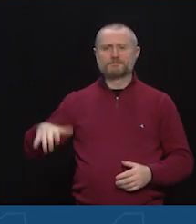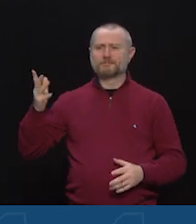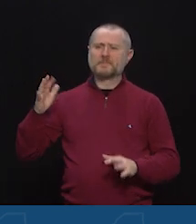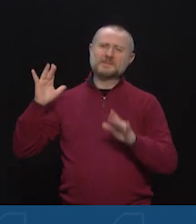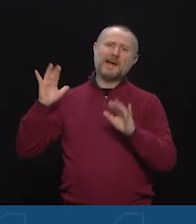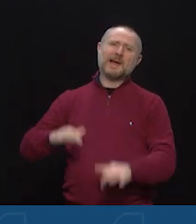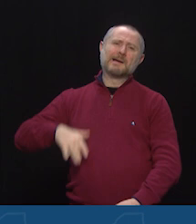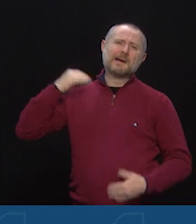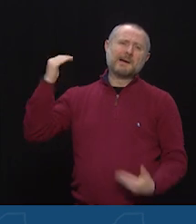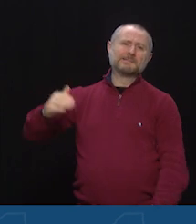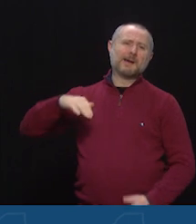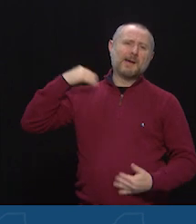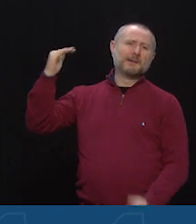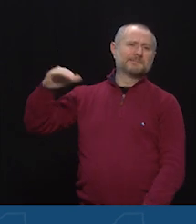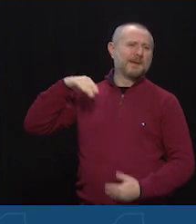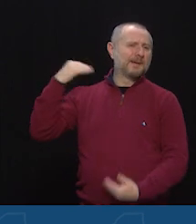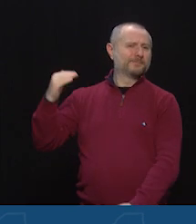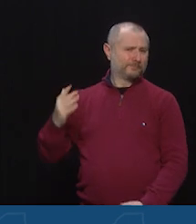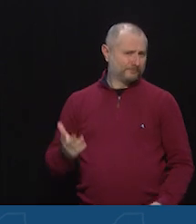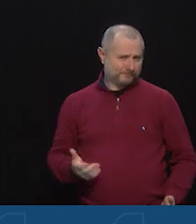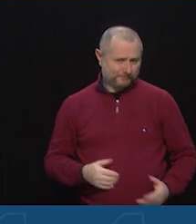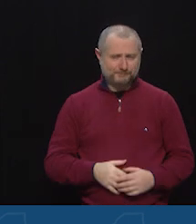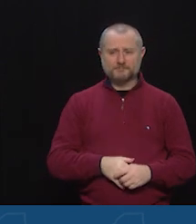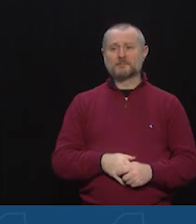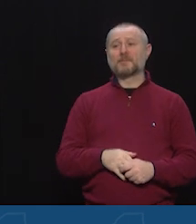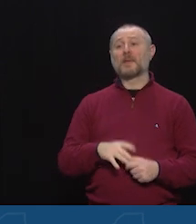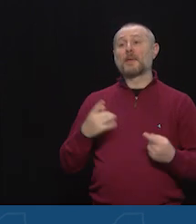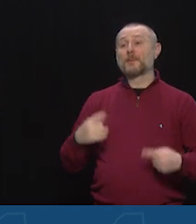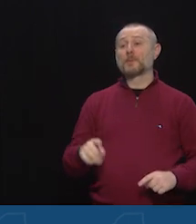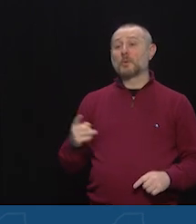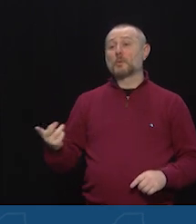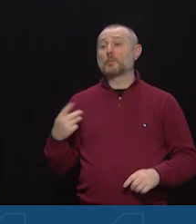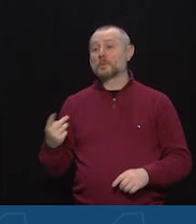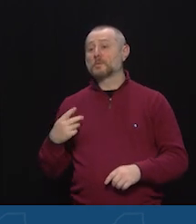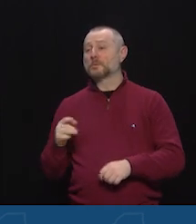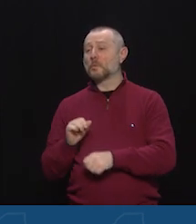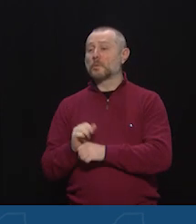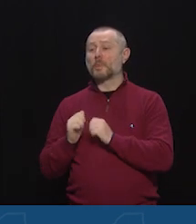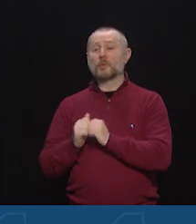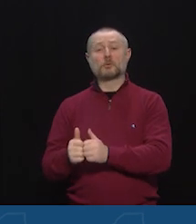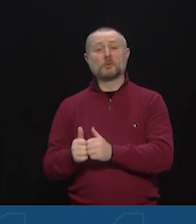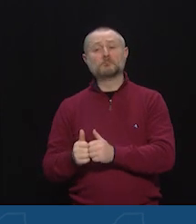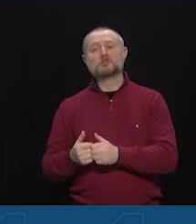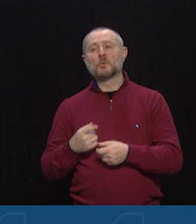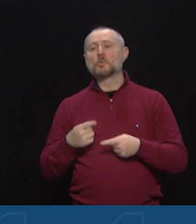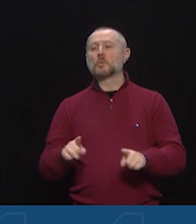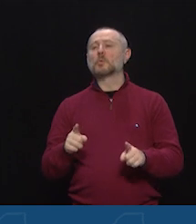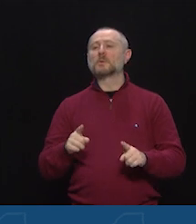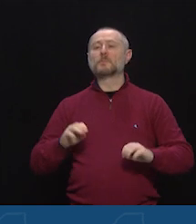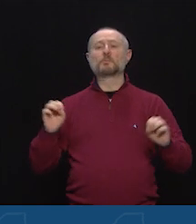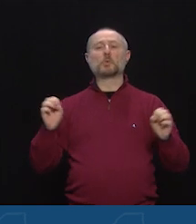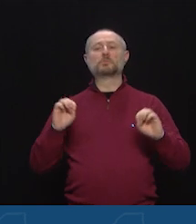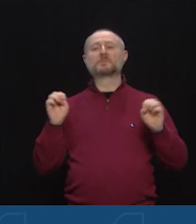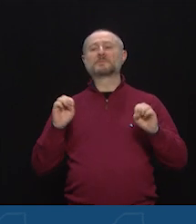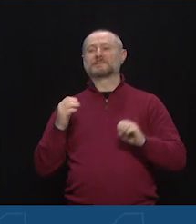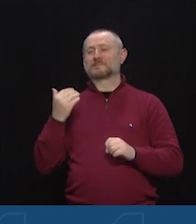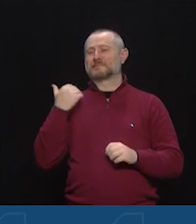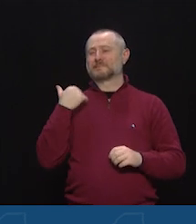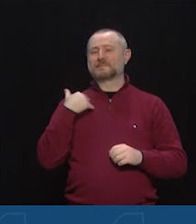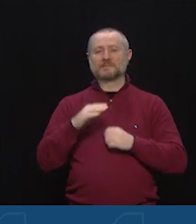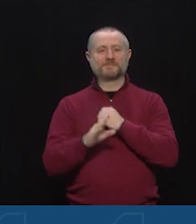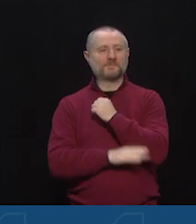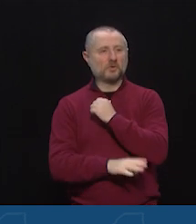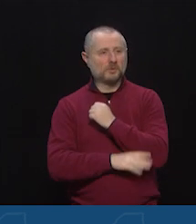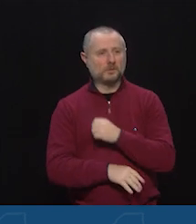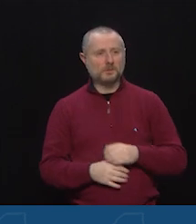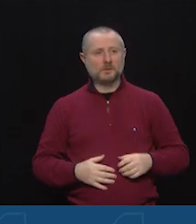Governor and I got to know each other in weather emergencies and operational emergencies early in her governorship. And I can tell you, as I said